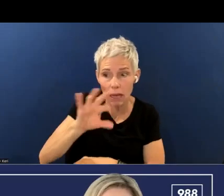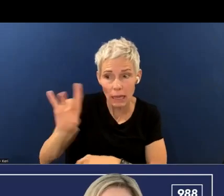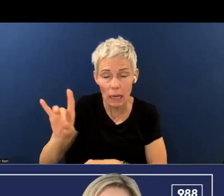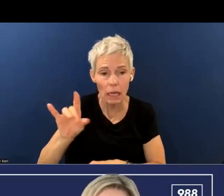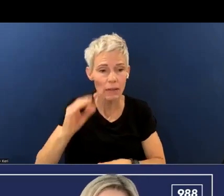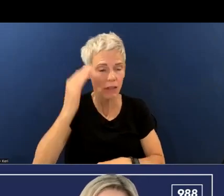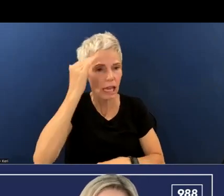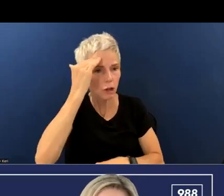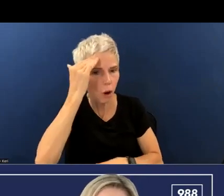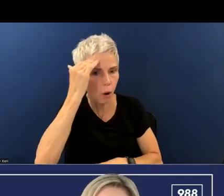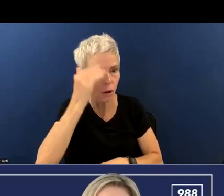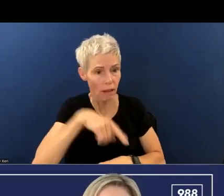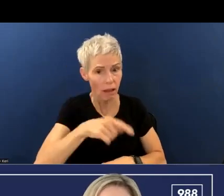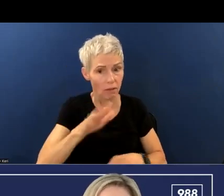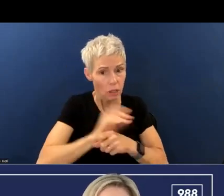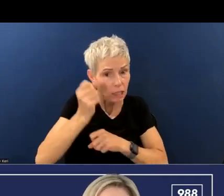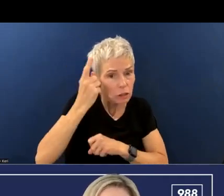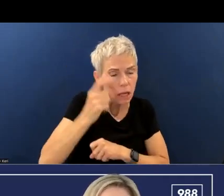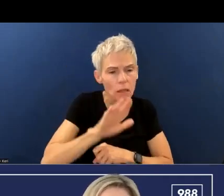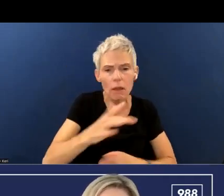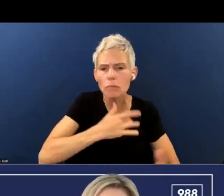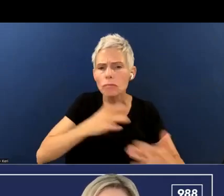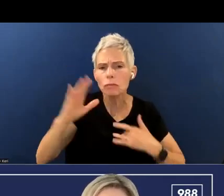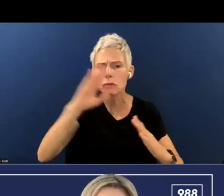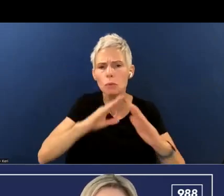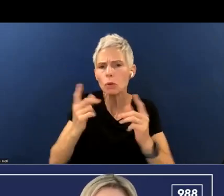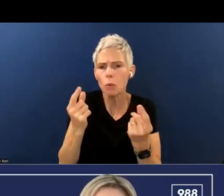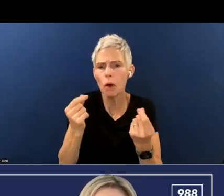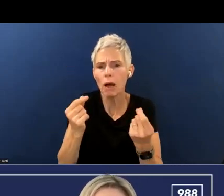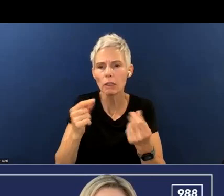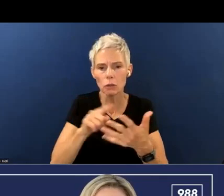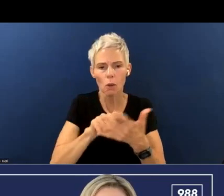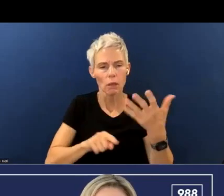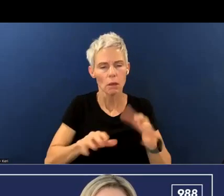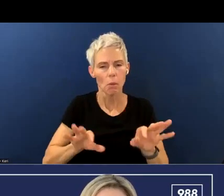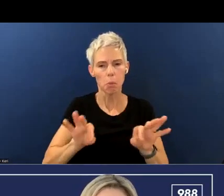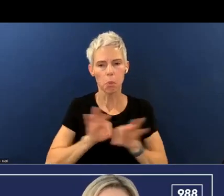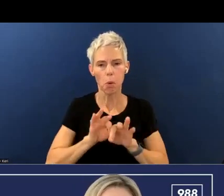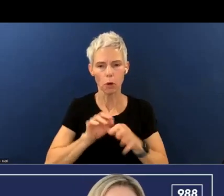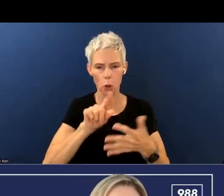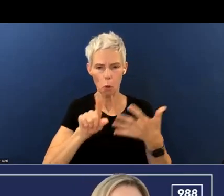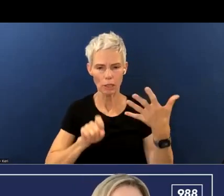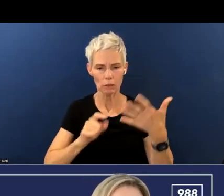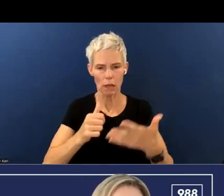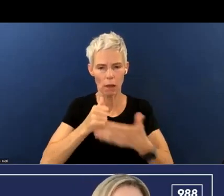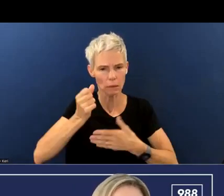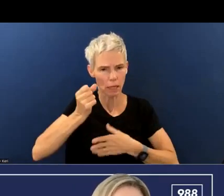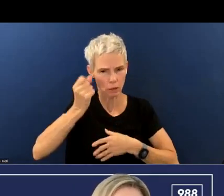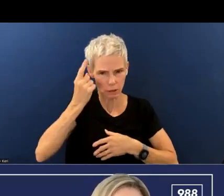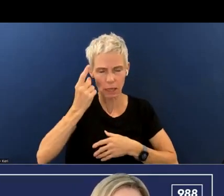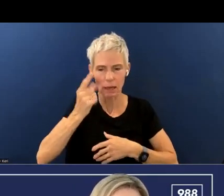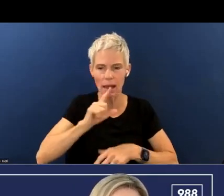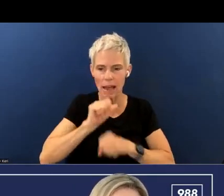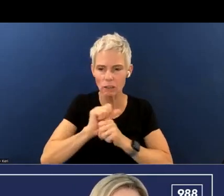understand? What are they worried about? All of those were such important questions for us to understand how to